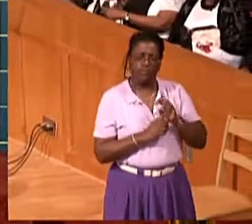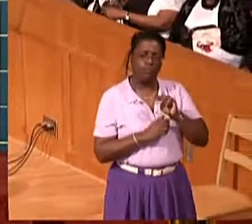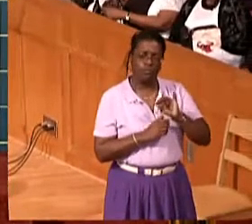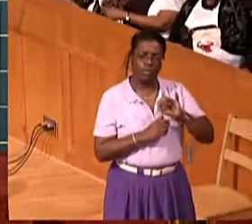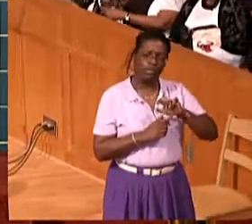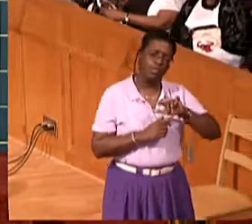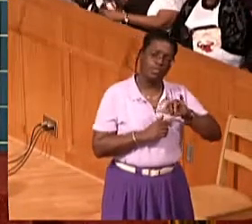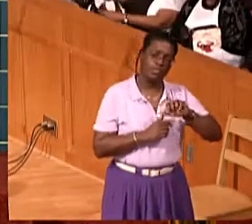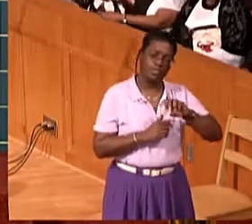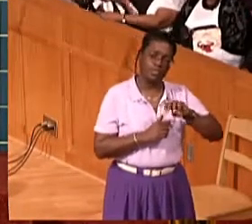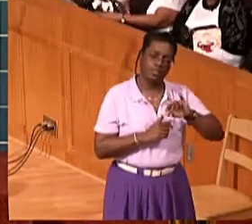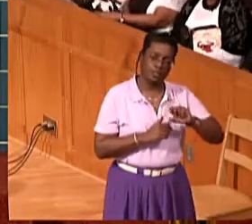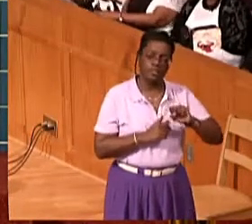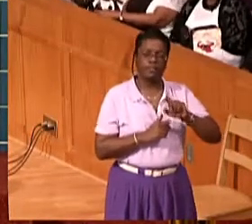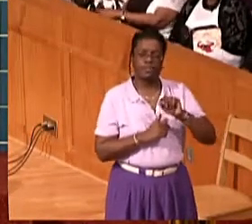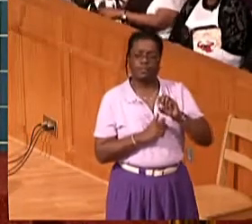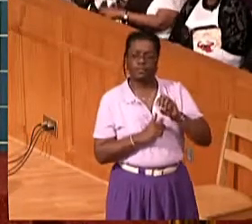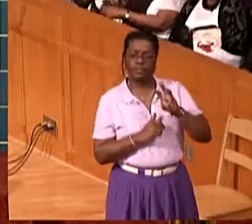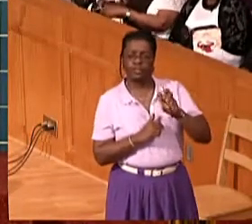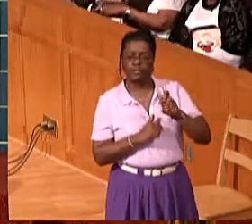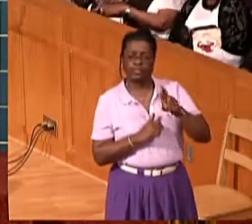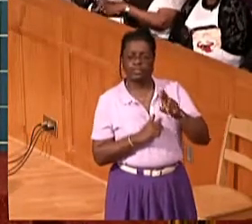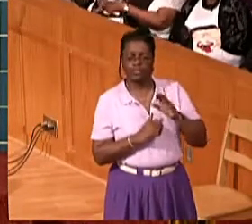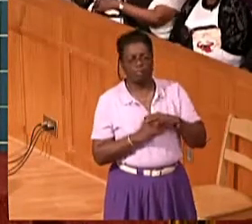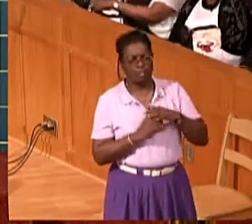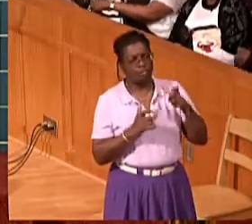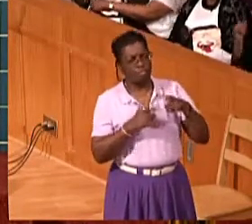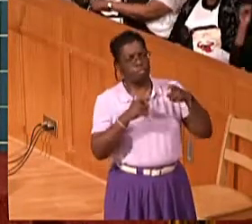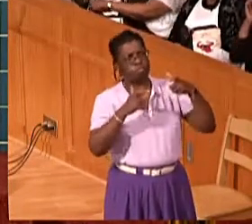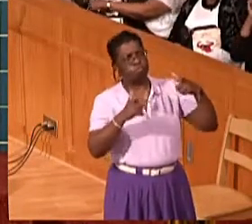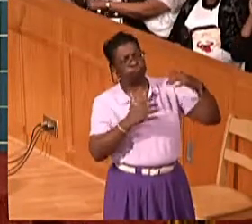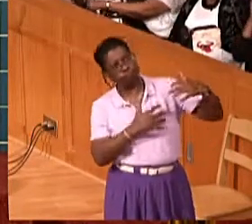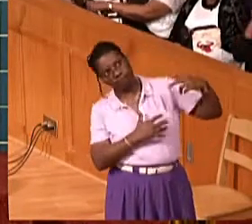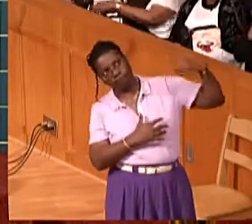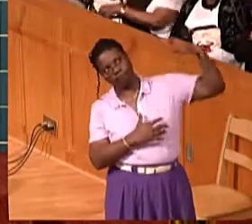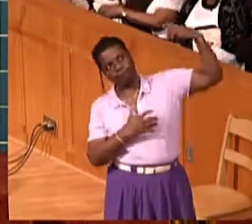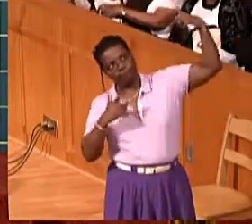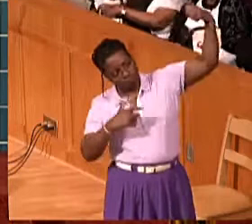tallest building in the world outside of a business district.